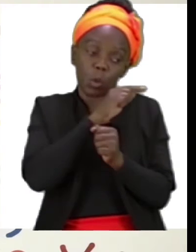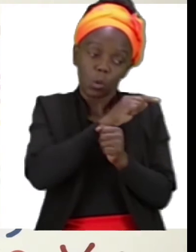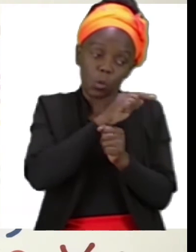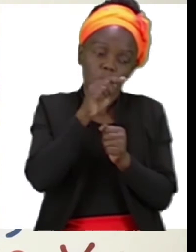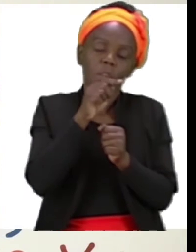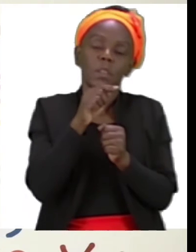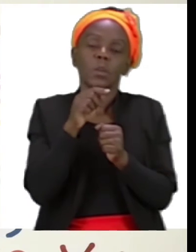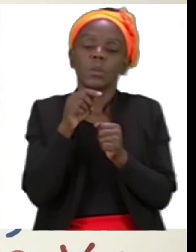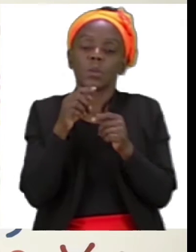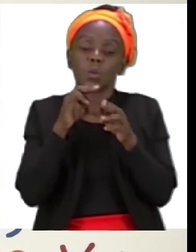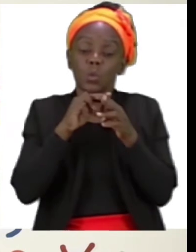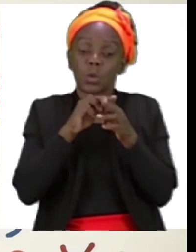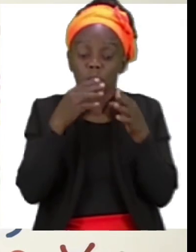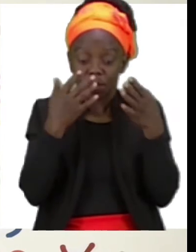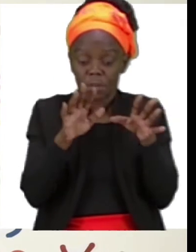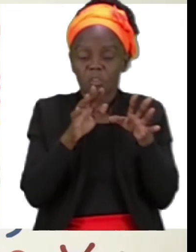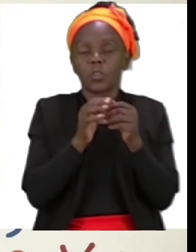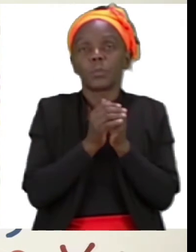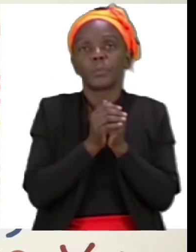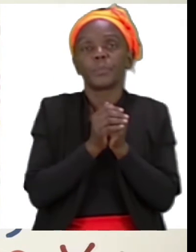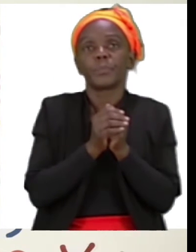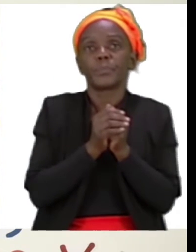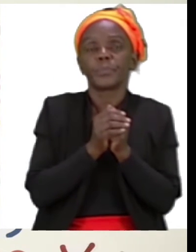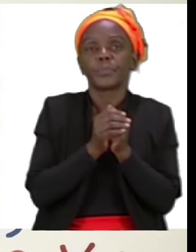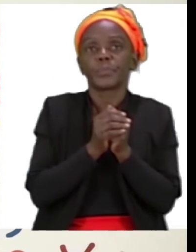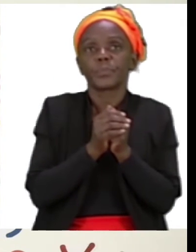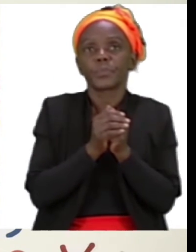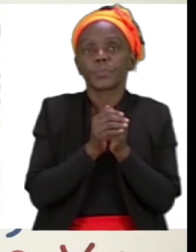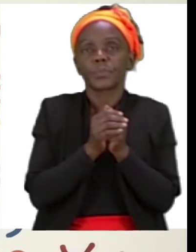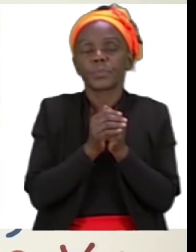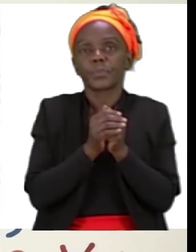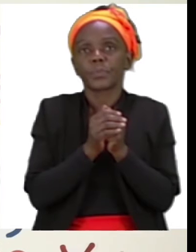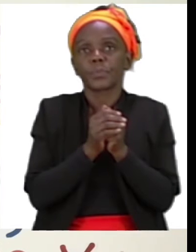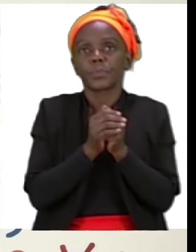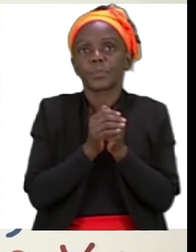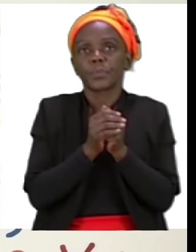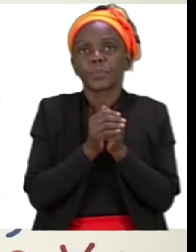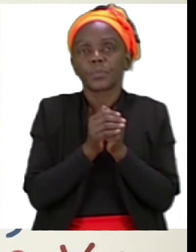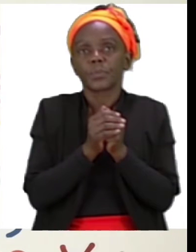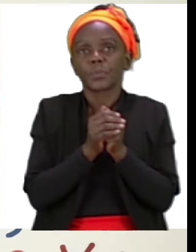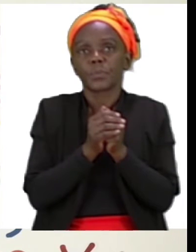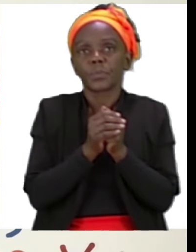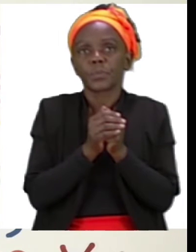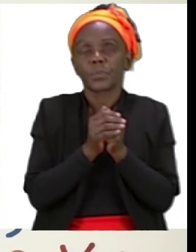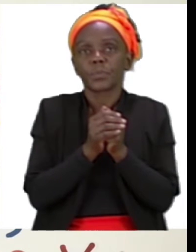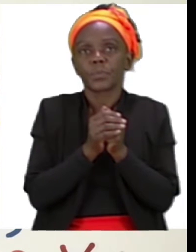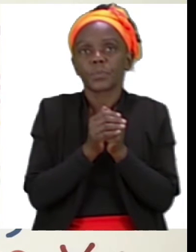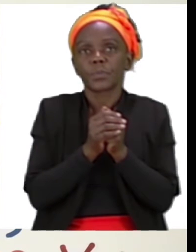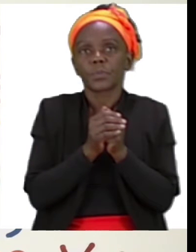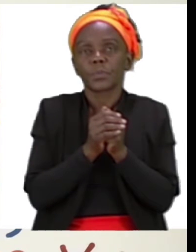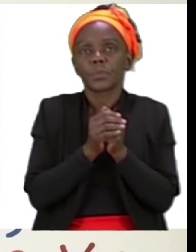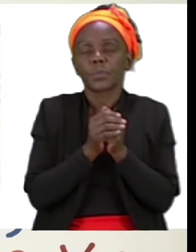The reason why we are crossing it out is so that we don't try to use it again. Now we need to